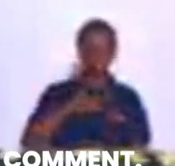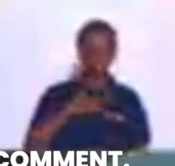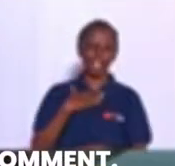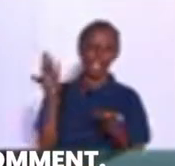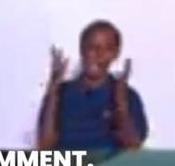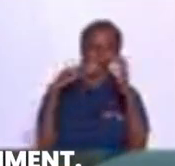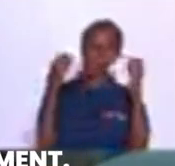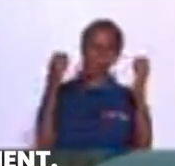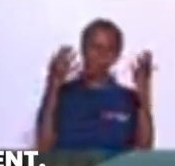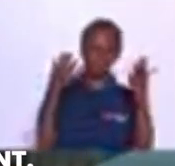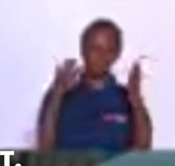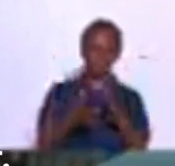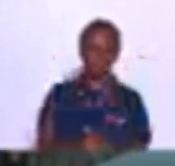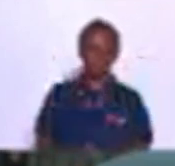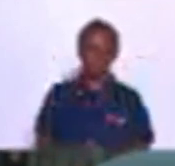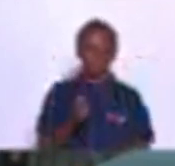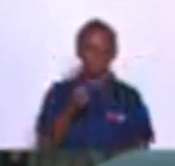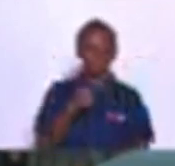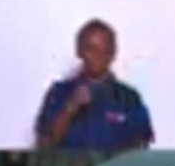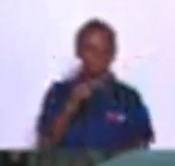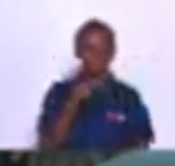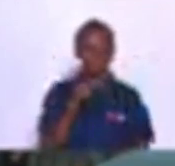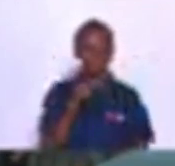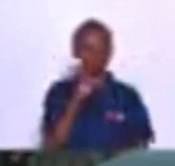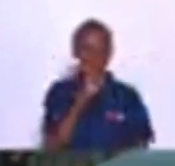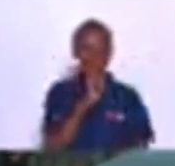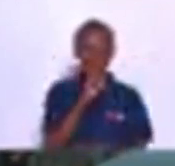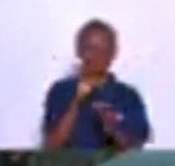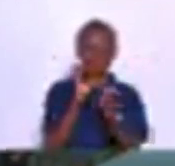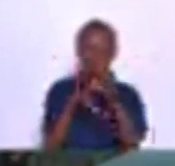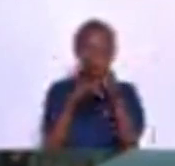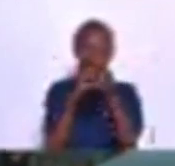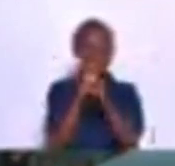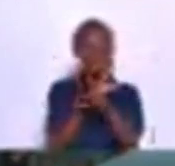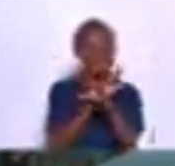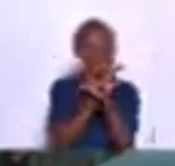Hallelujah. I don't watch horror movies.